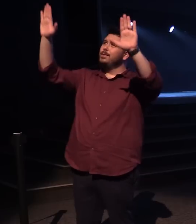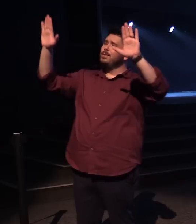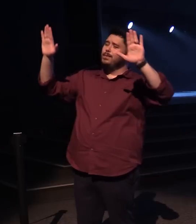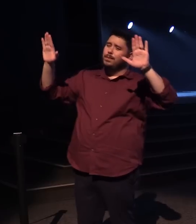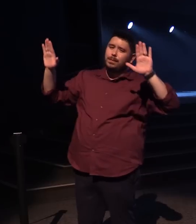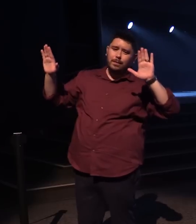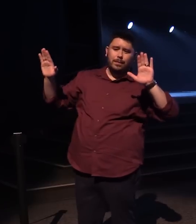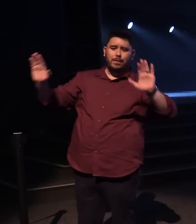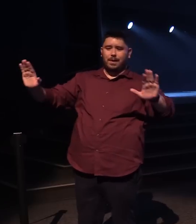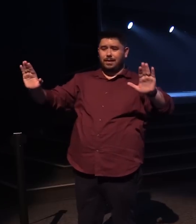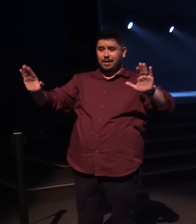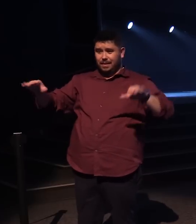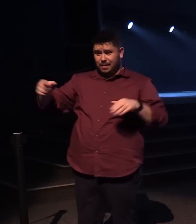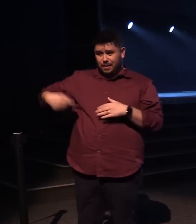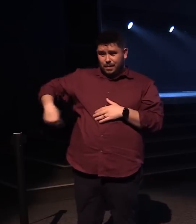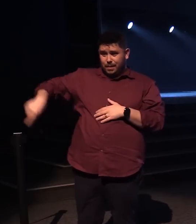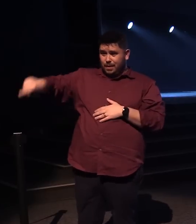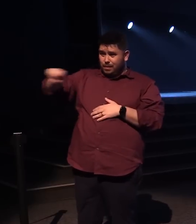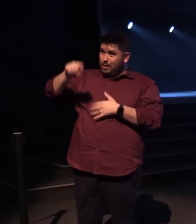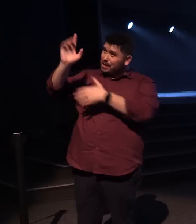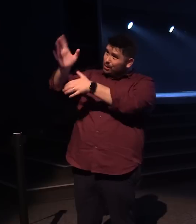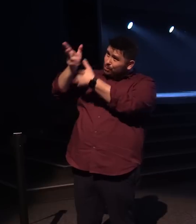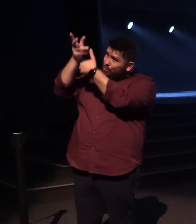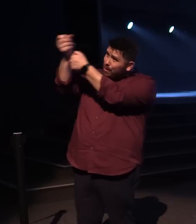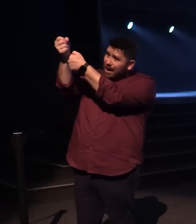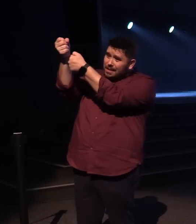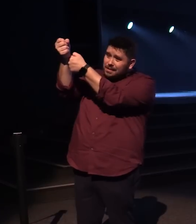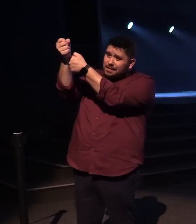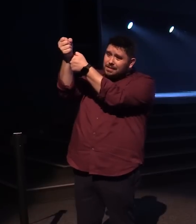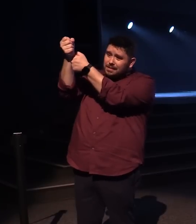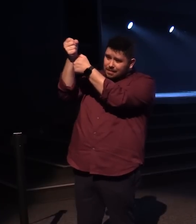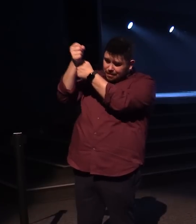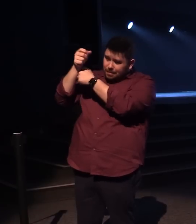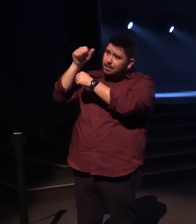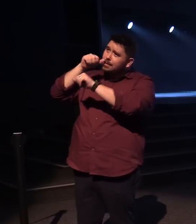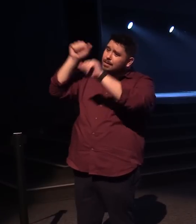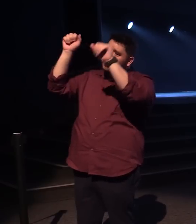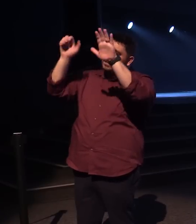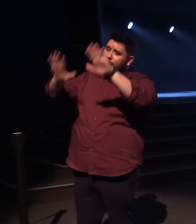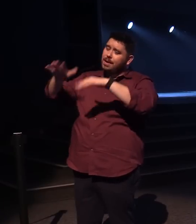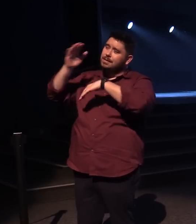Anyone who puts his trust in him will be blessed and comforted."